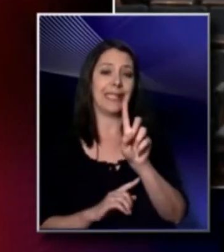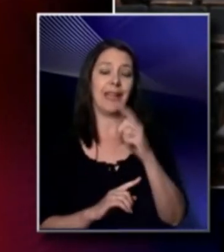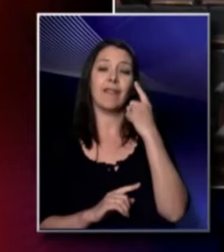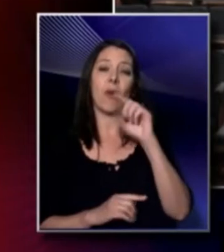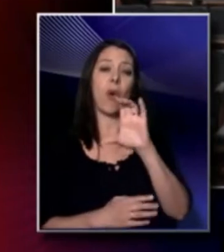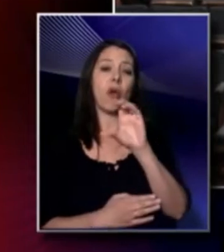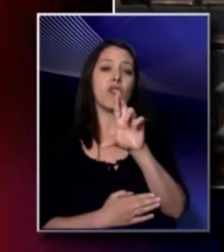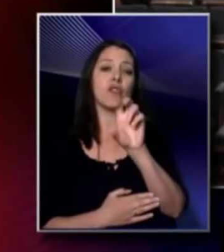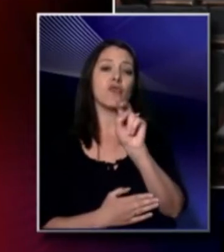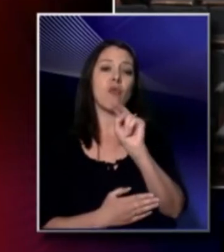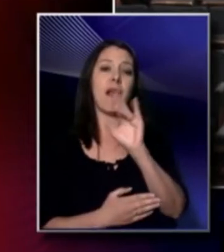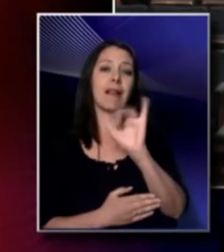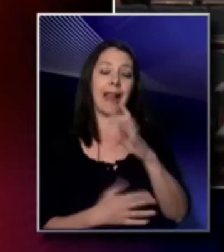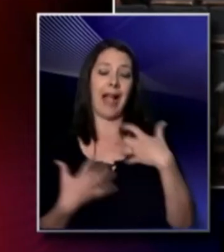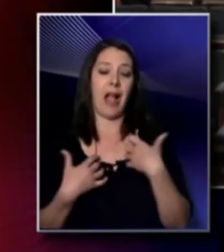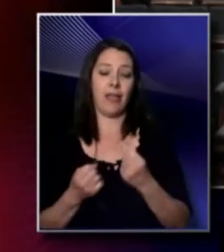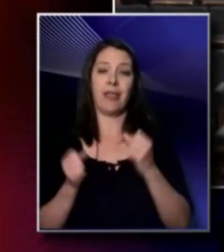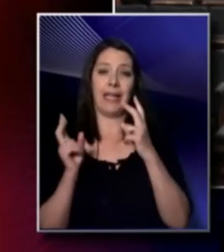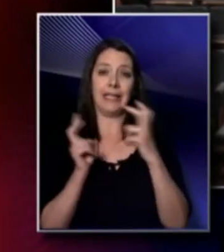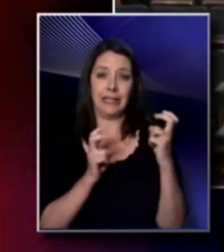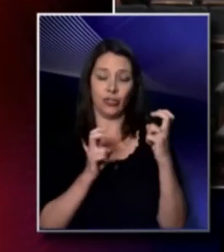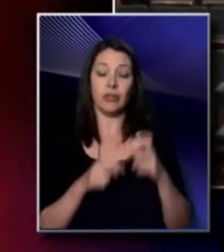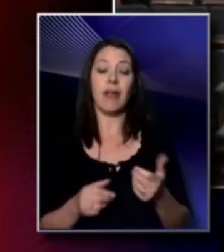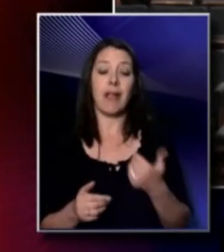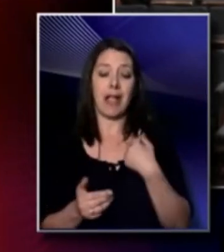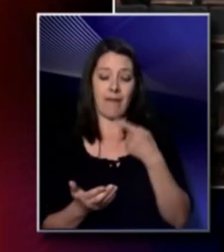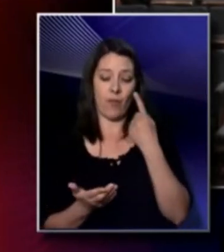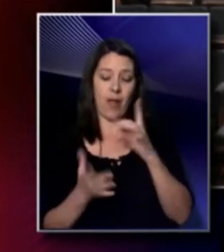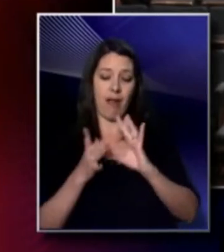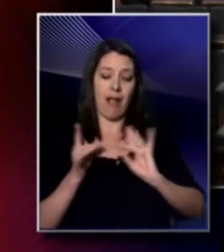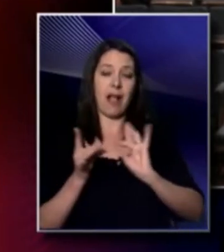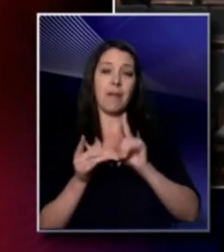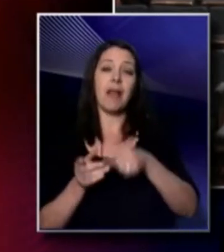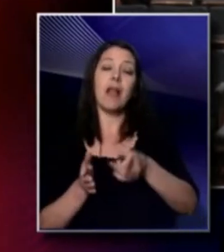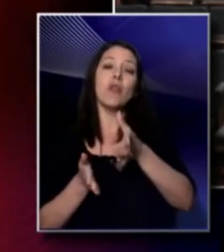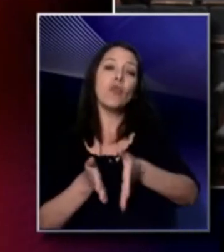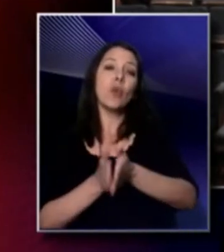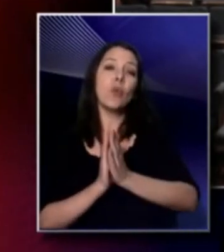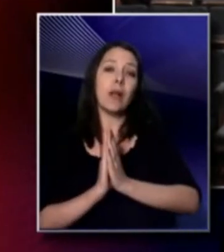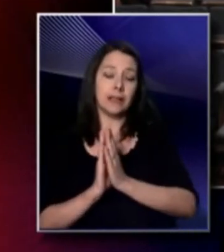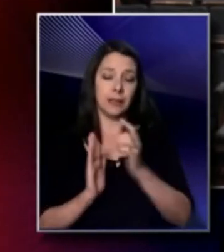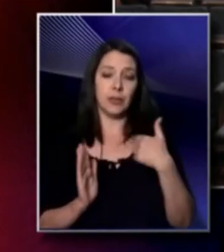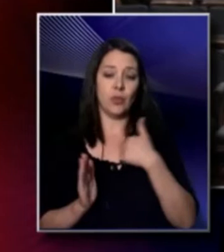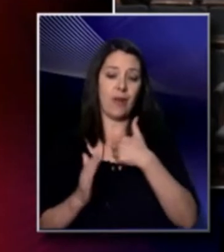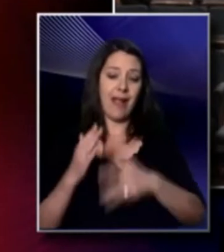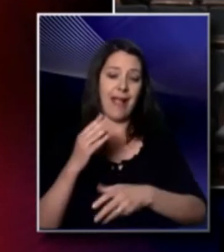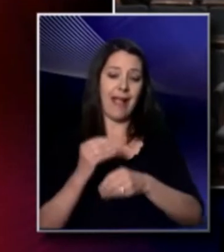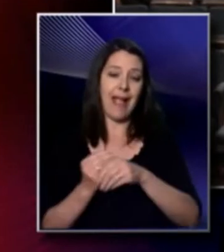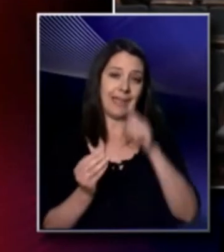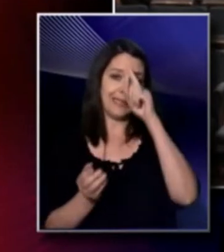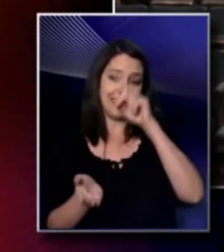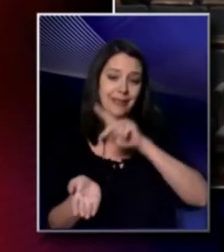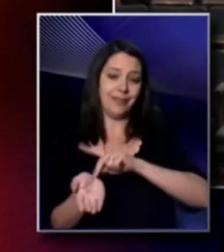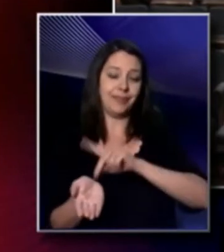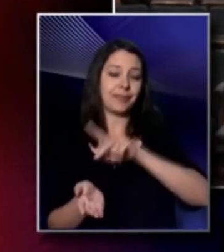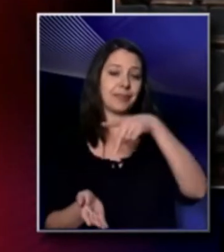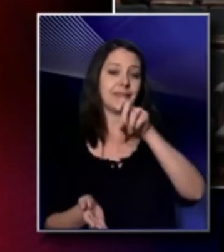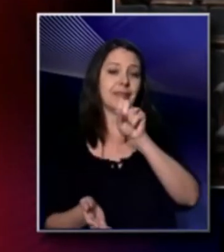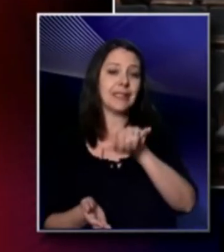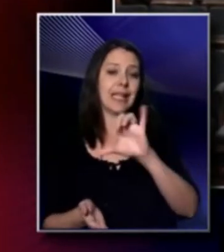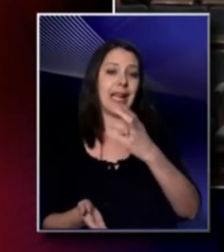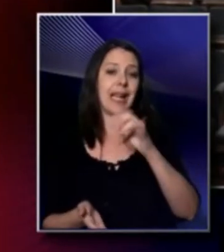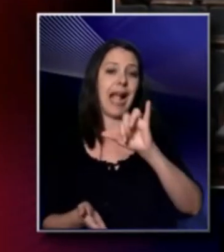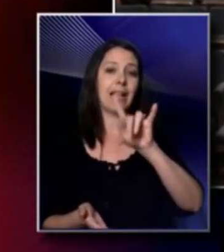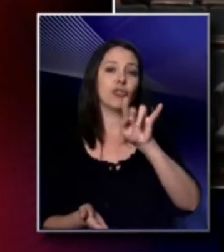health conditions. And we did receive one comment requesting that we add psychiatrists and ophthalmologists to